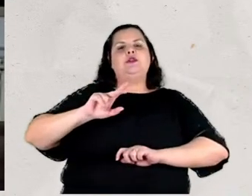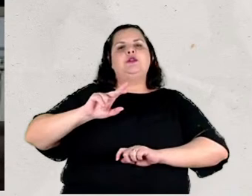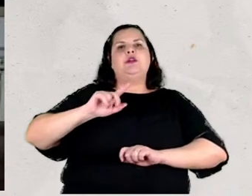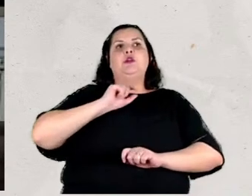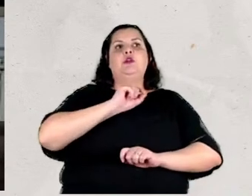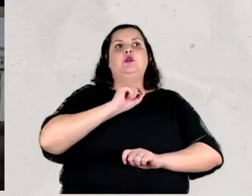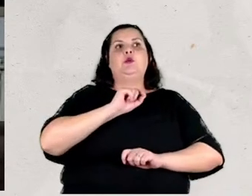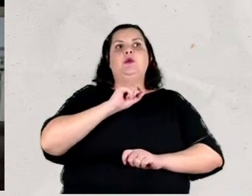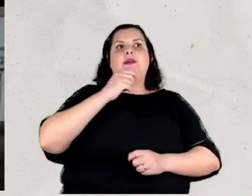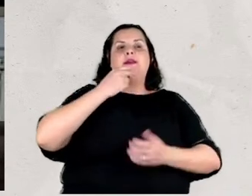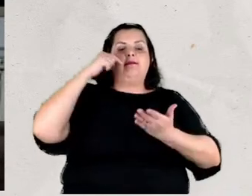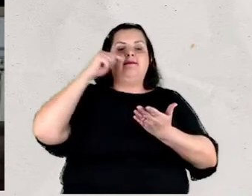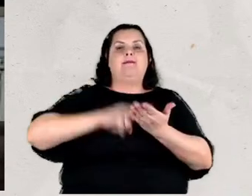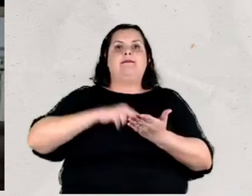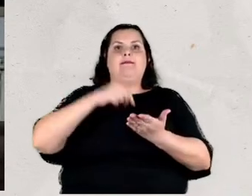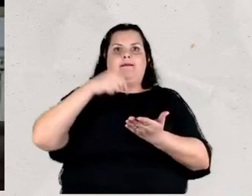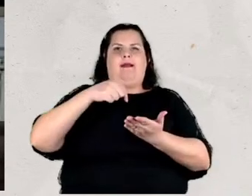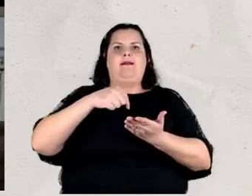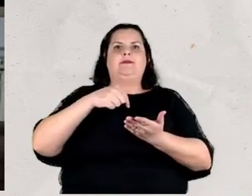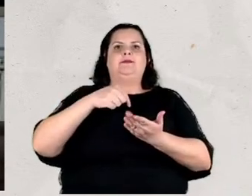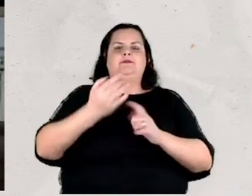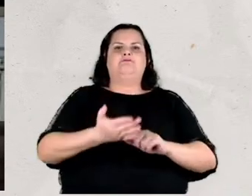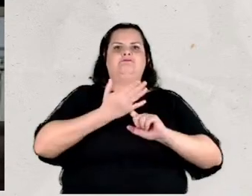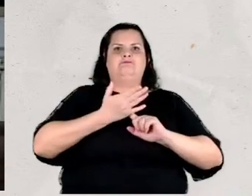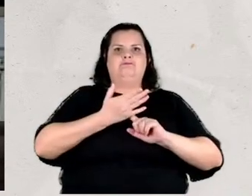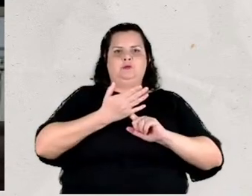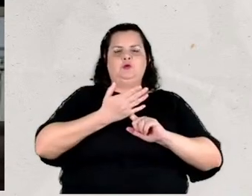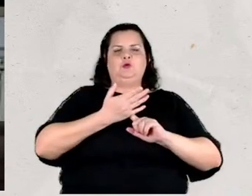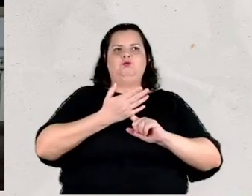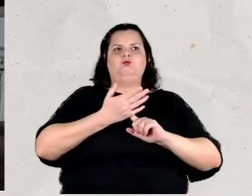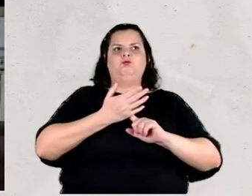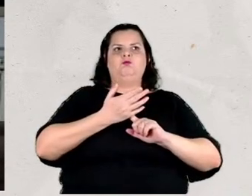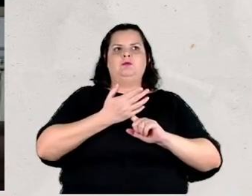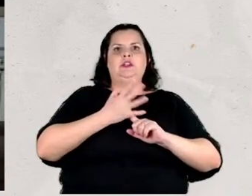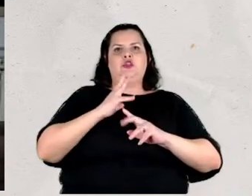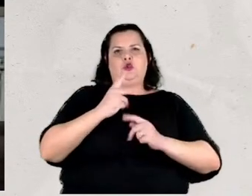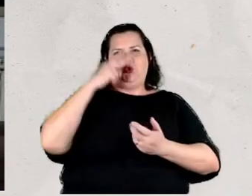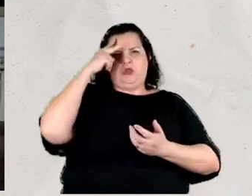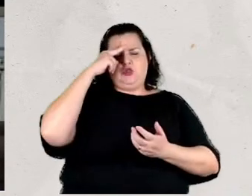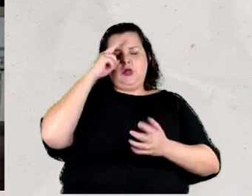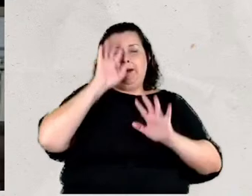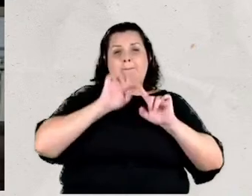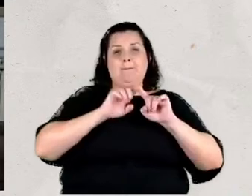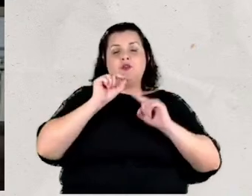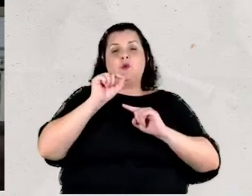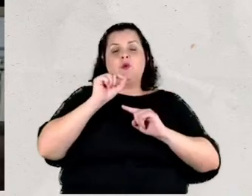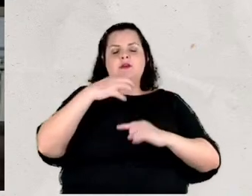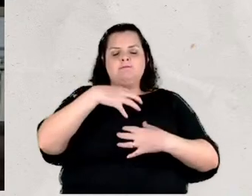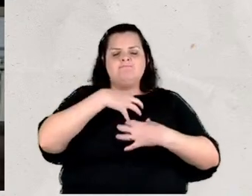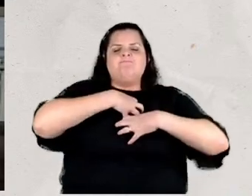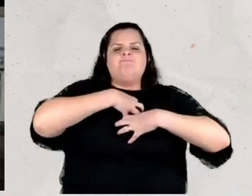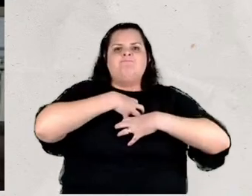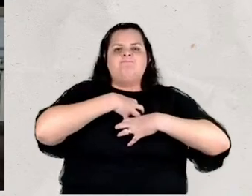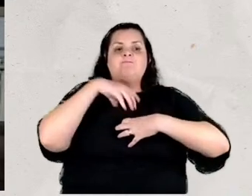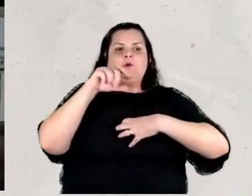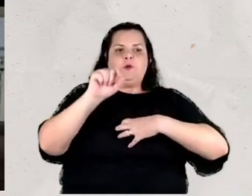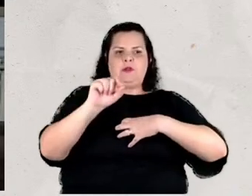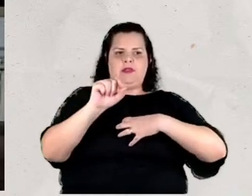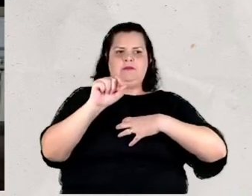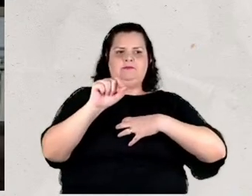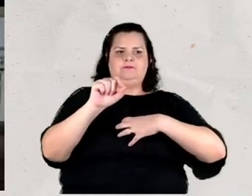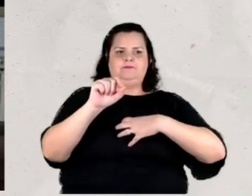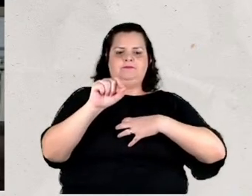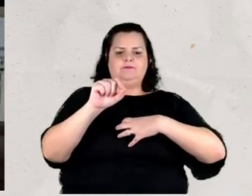touched me about most of them was the pain and despair, especially among